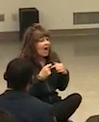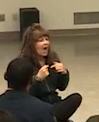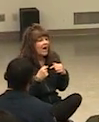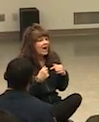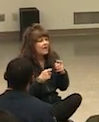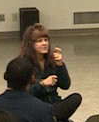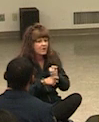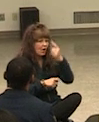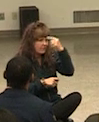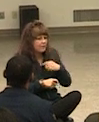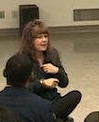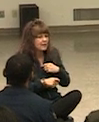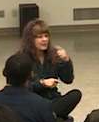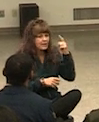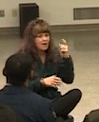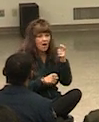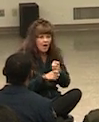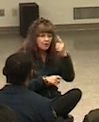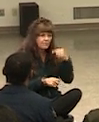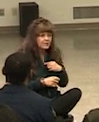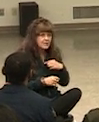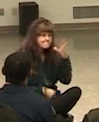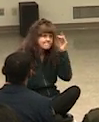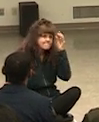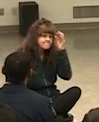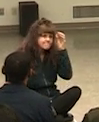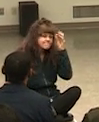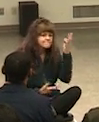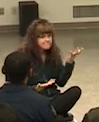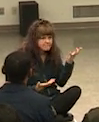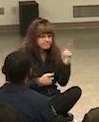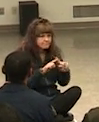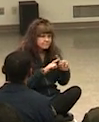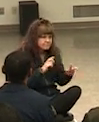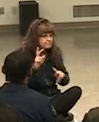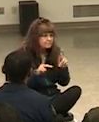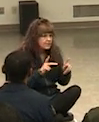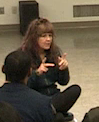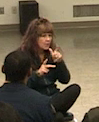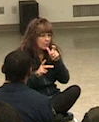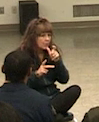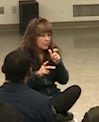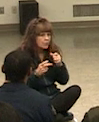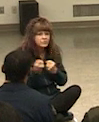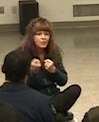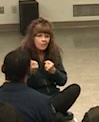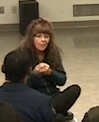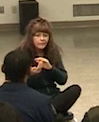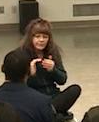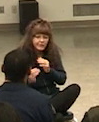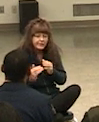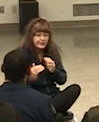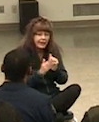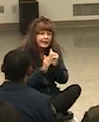it was hard for me to think of like people that were like leaders or activists and change agents. Like